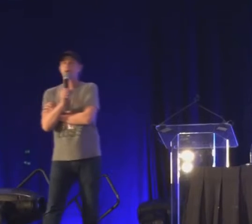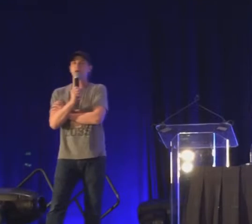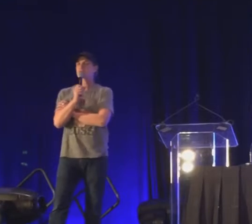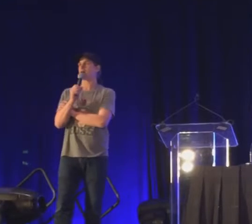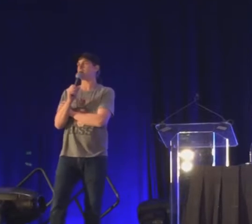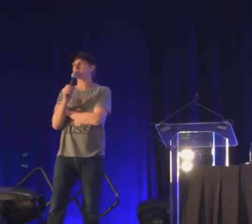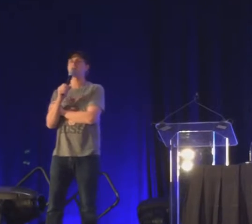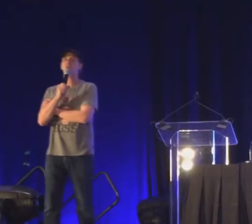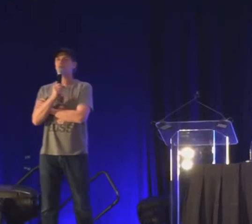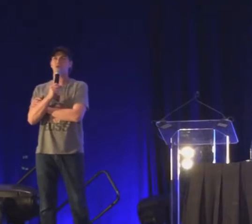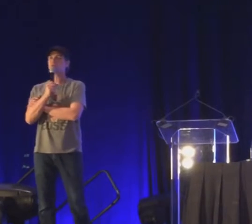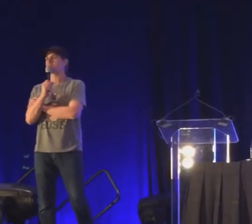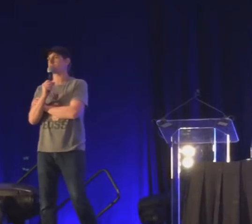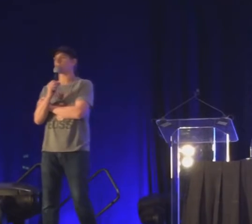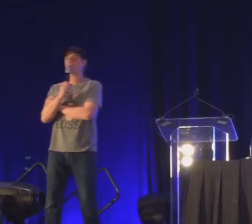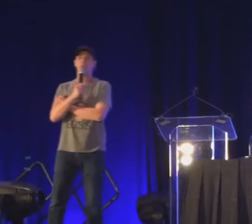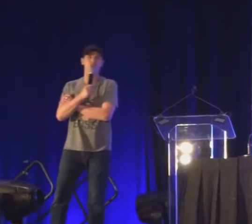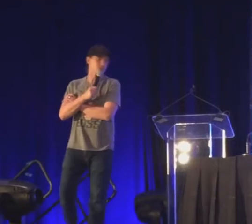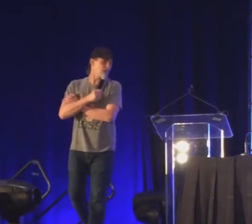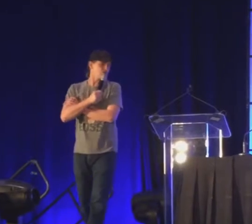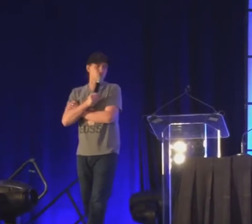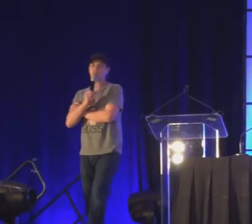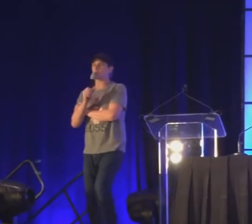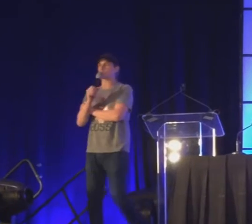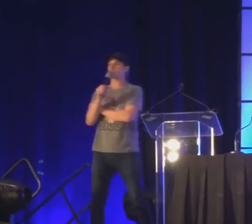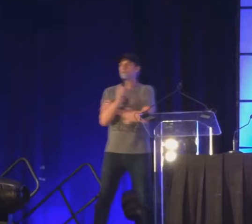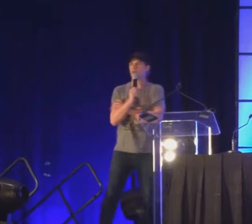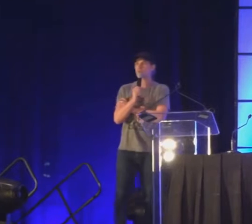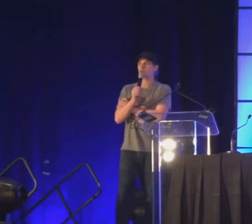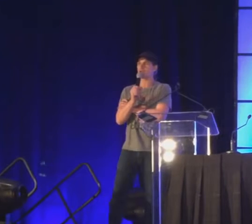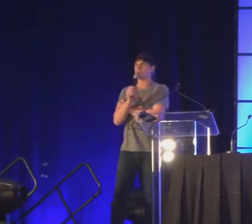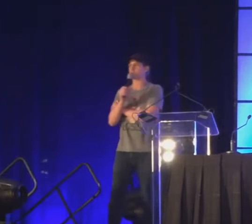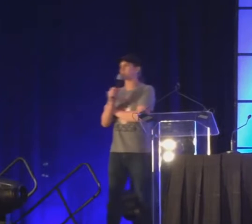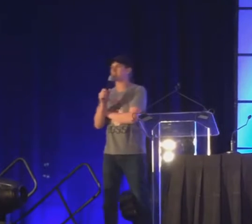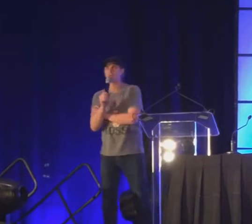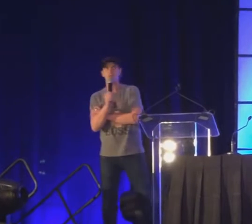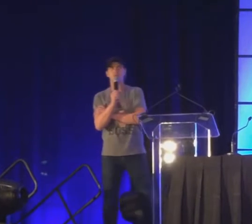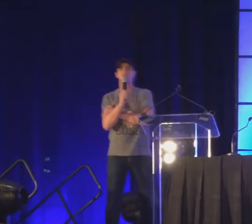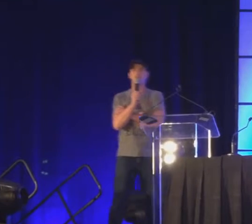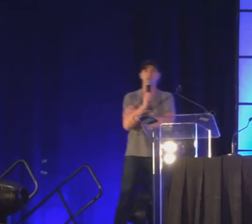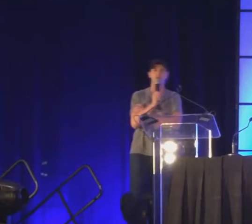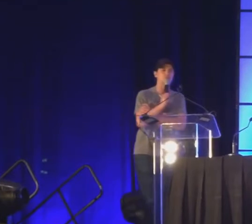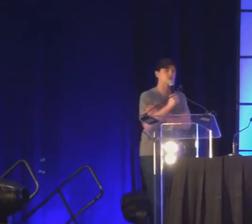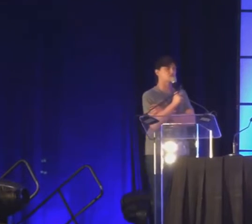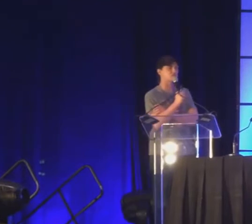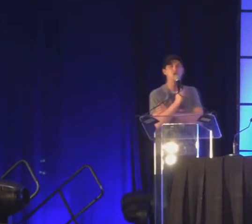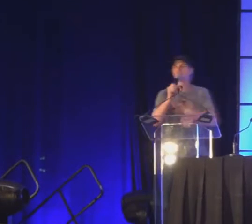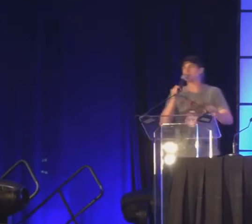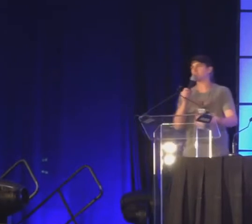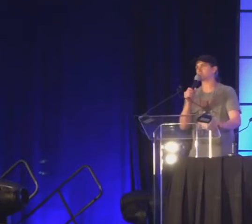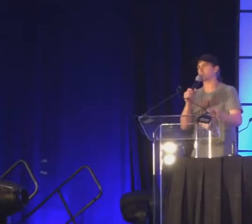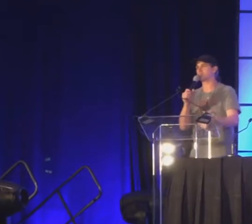But very nice guy. See, him and Rickman too. Rickman was I was super nervous around him, especially Kevin made me super nervous, because